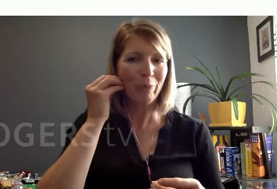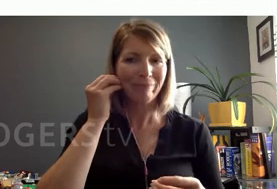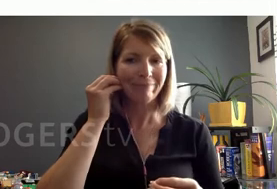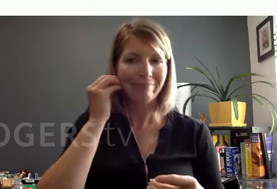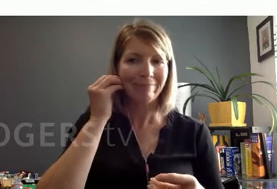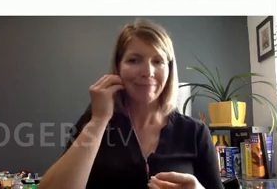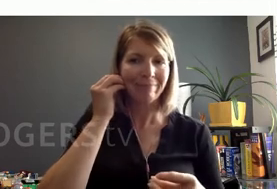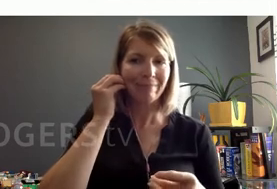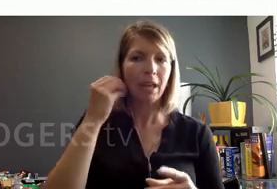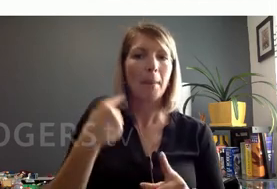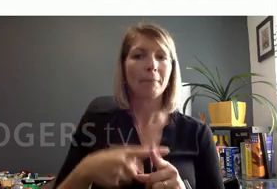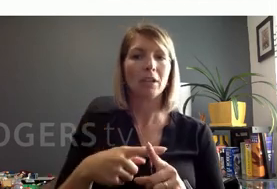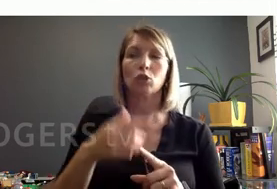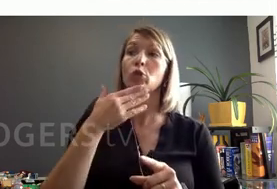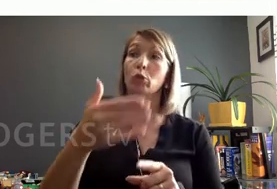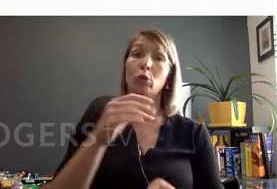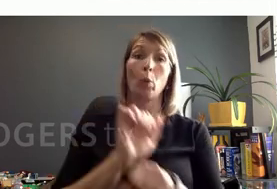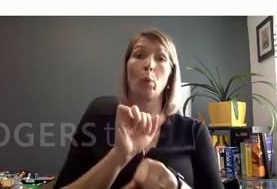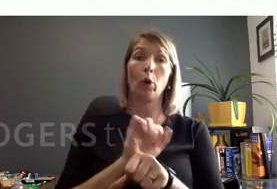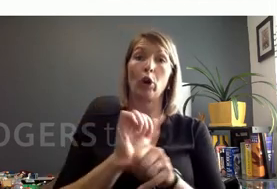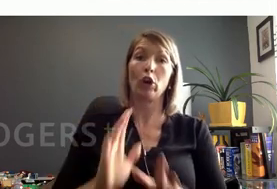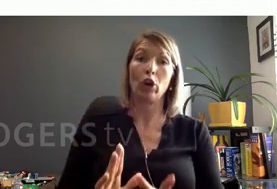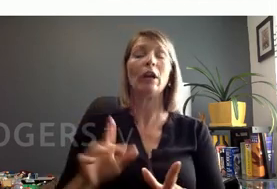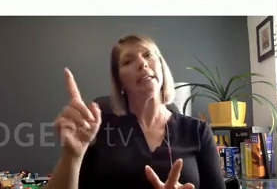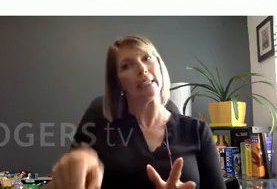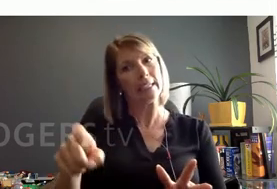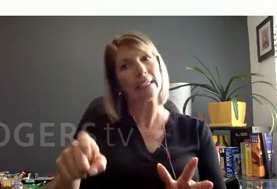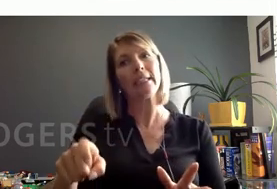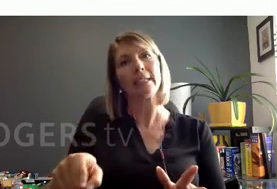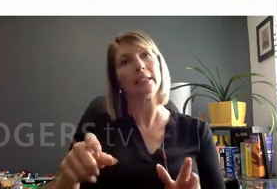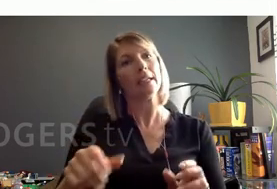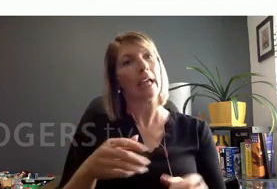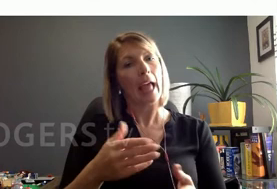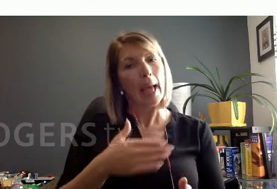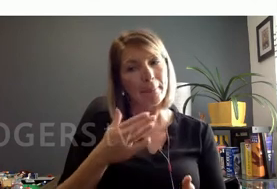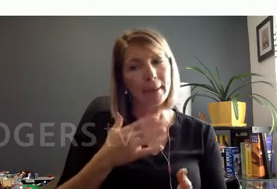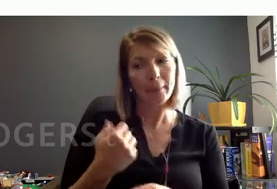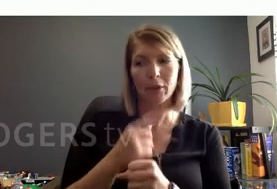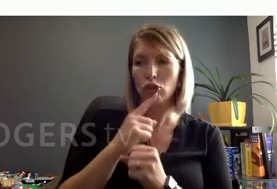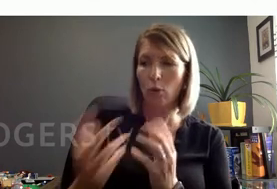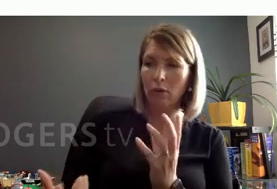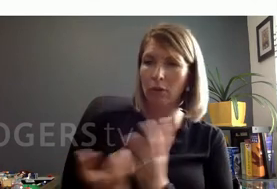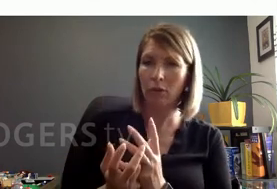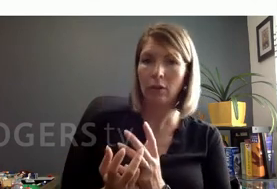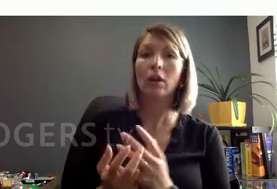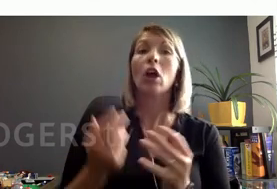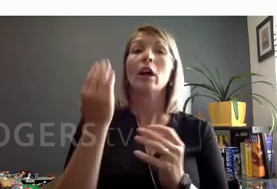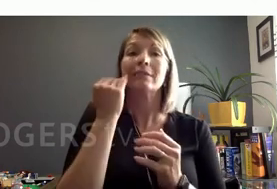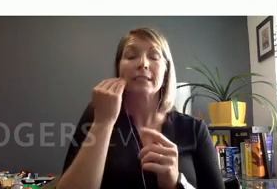so that's the reason why we, you know, general support from NLWSC, we conducted a survey